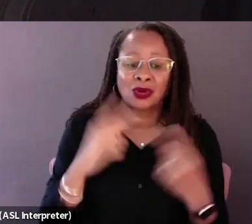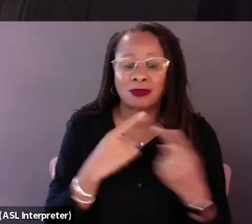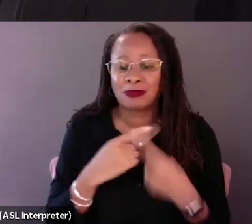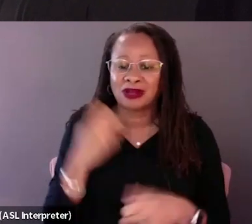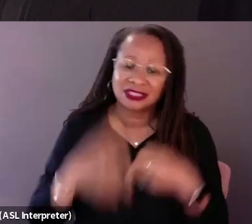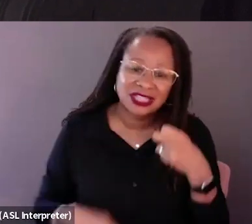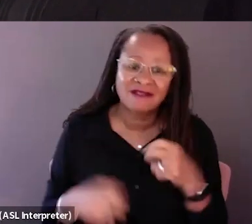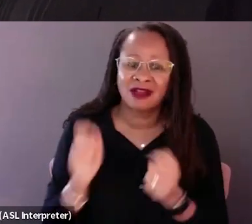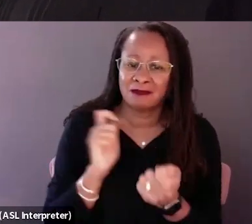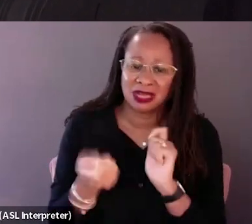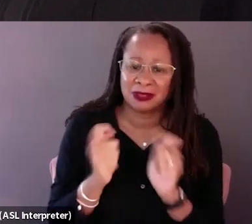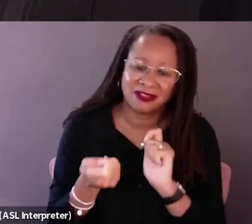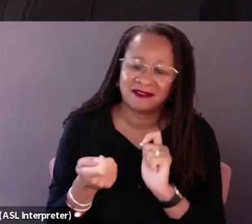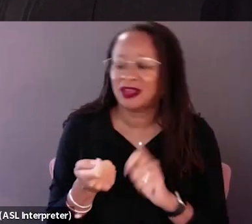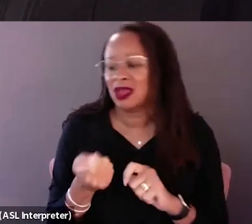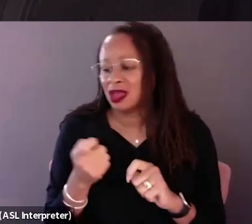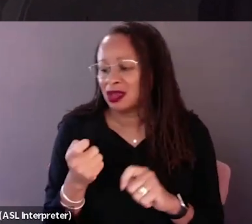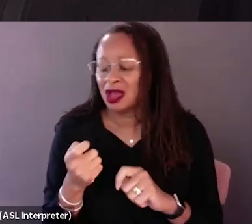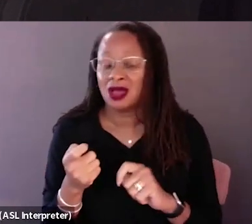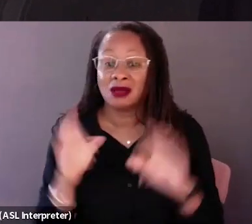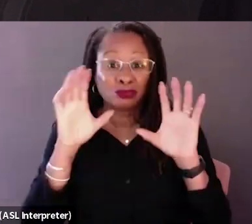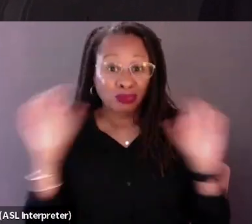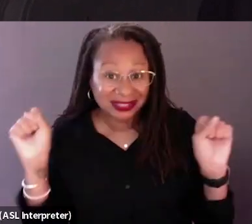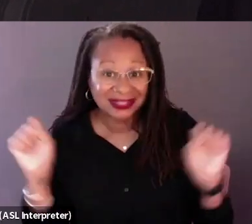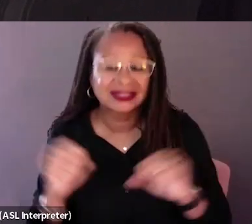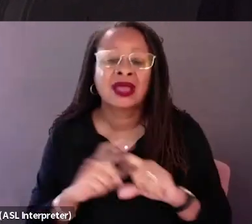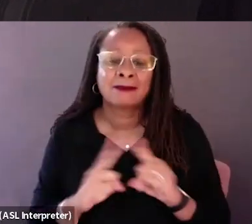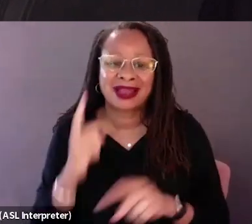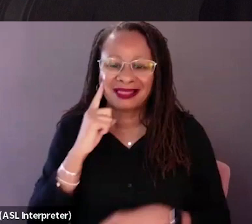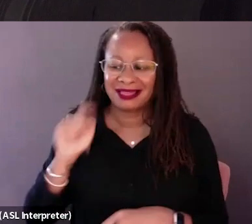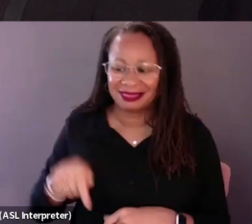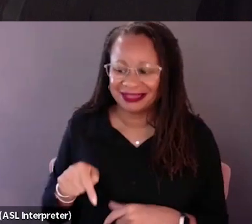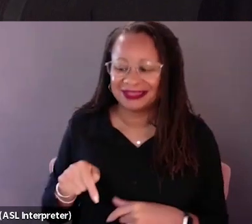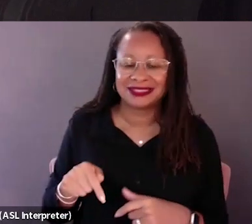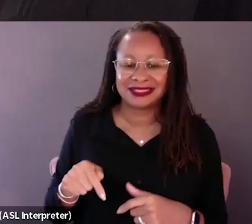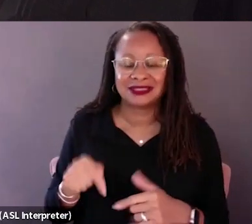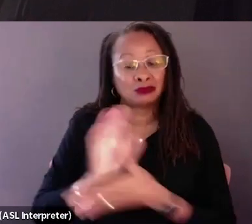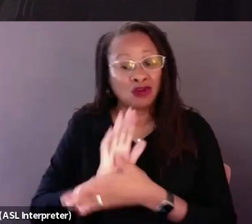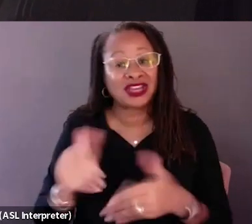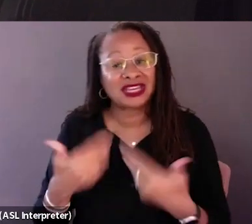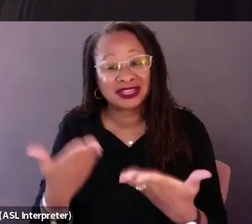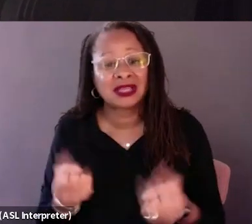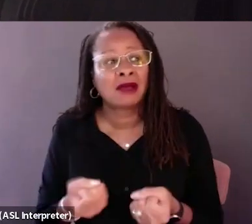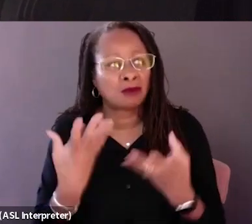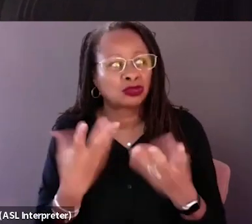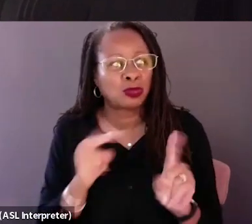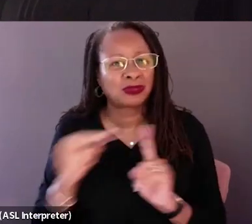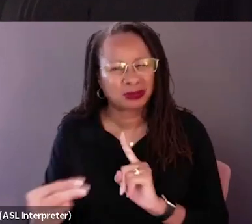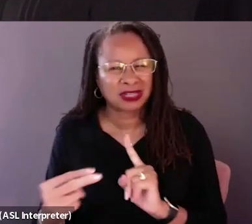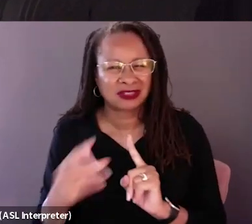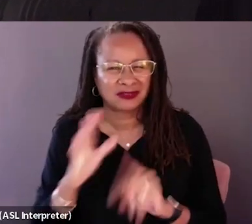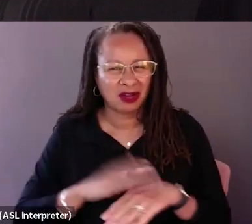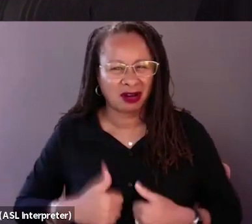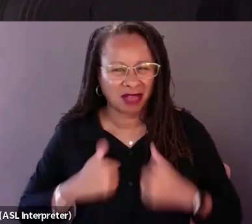tough, manipulative kind of, you know, Johnson, but I think like this gives like we all have multiple sides, and this gives